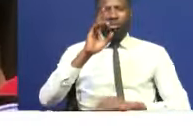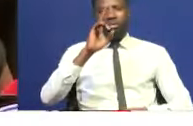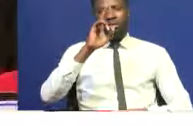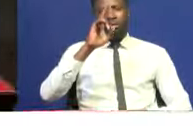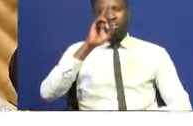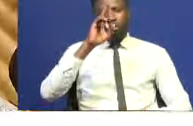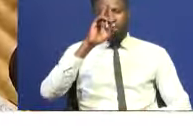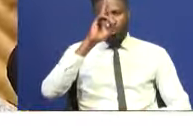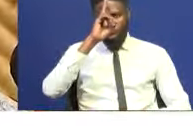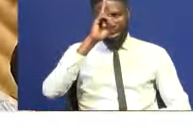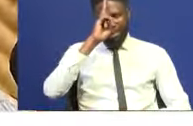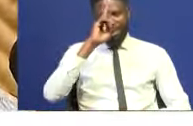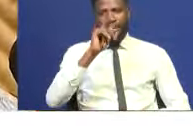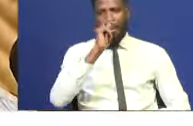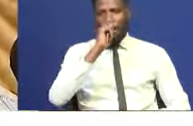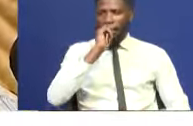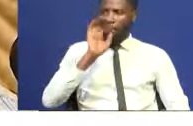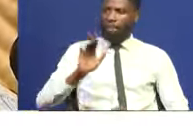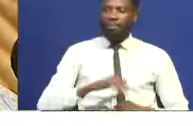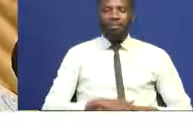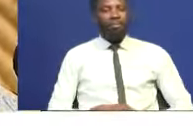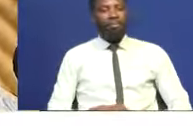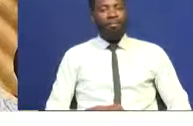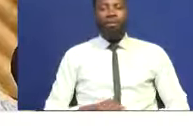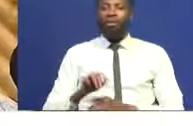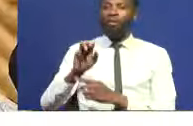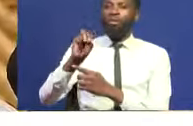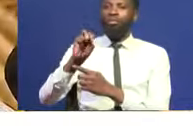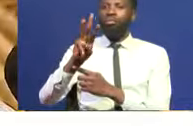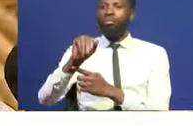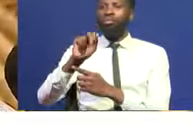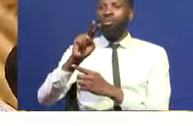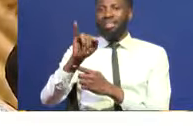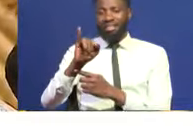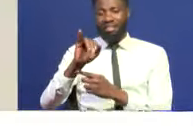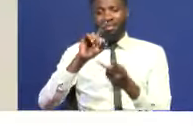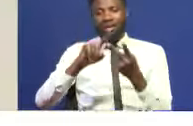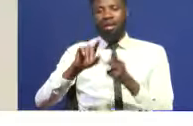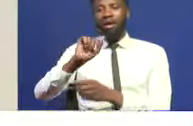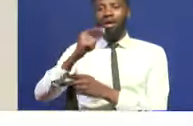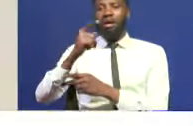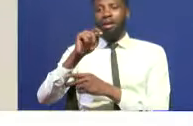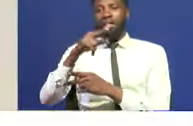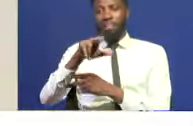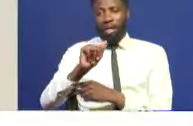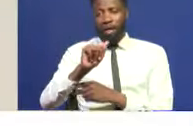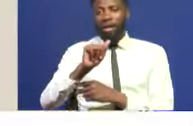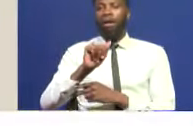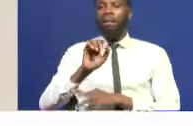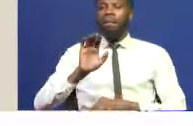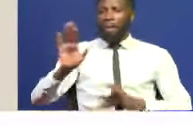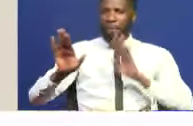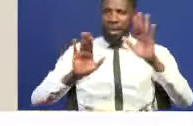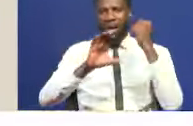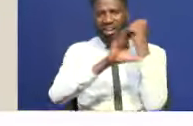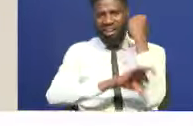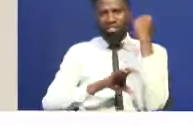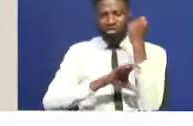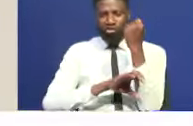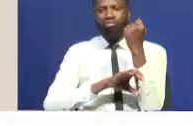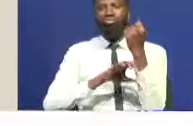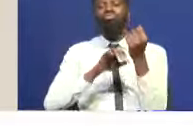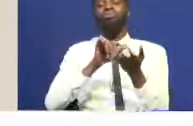officers. Boniface Mwangi and Agatha left their respective countries on May 18, 2025 in a bid to support